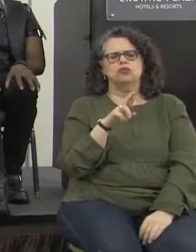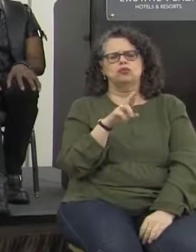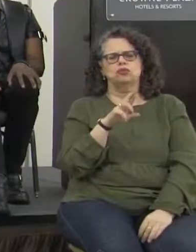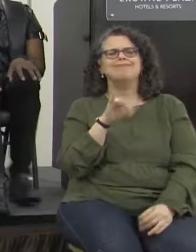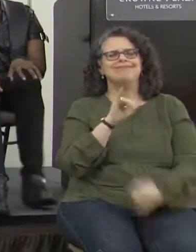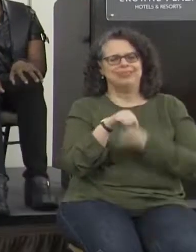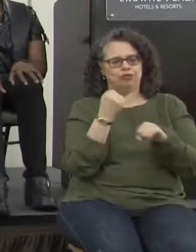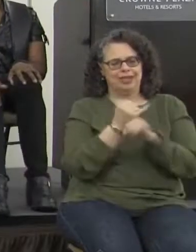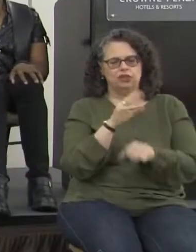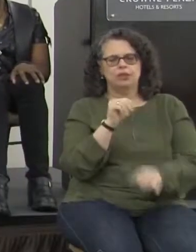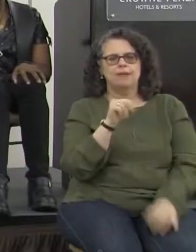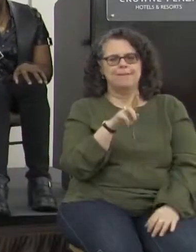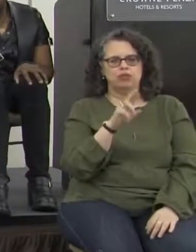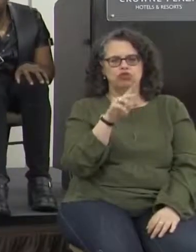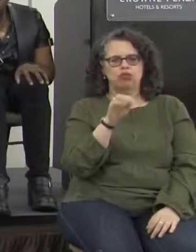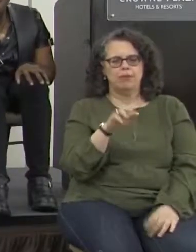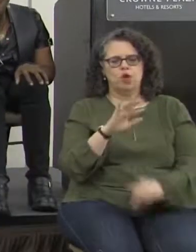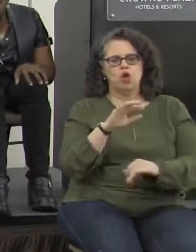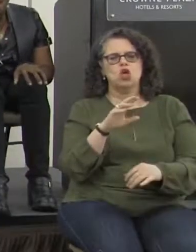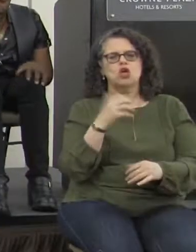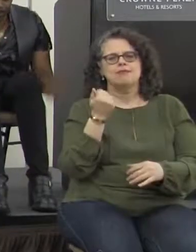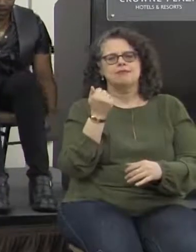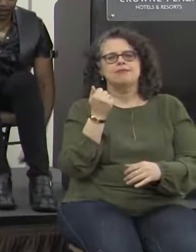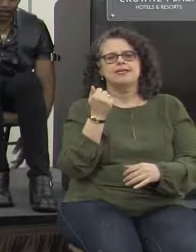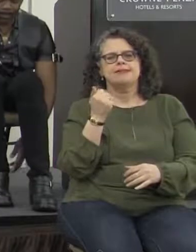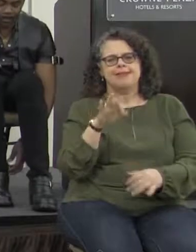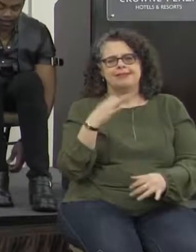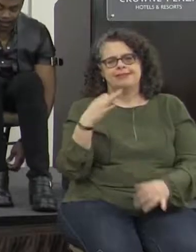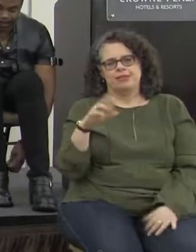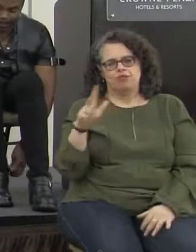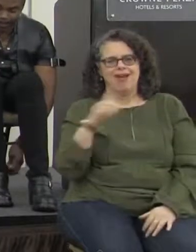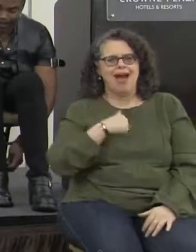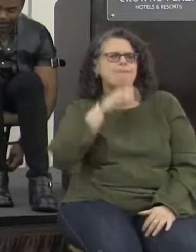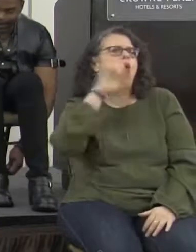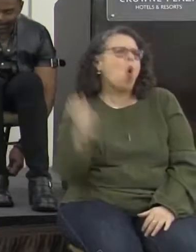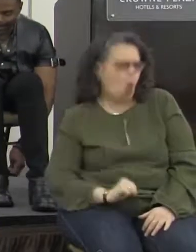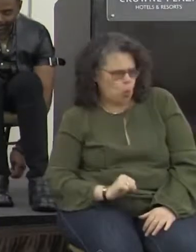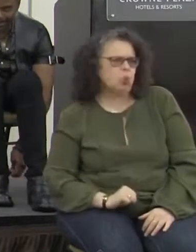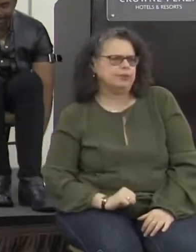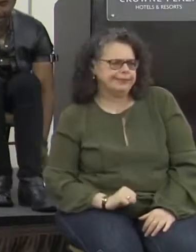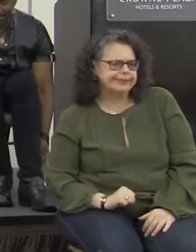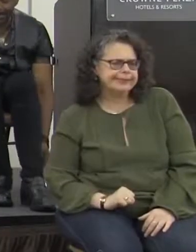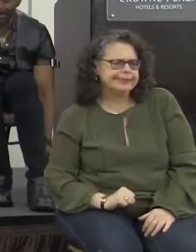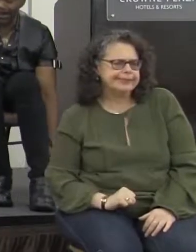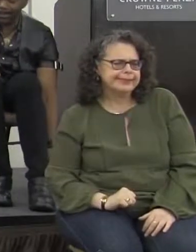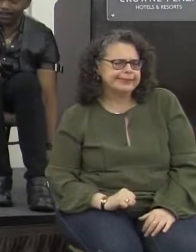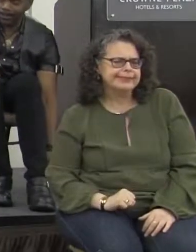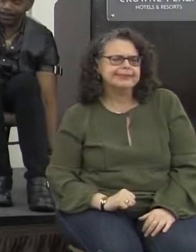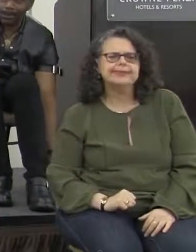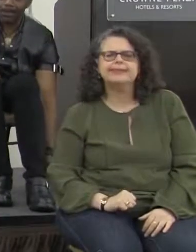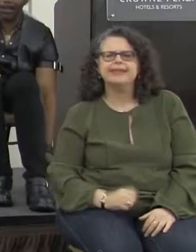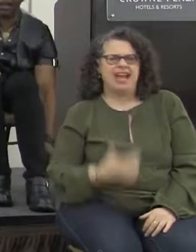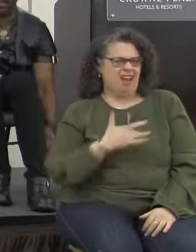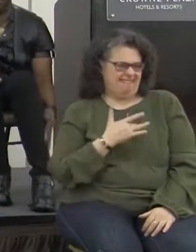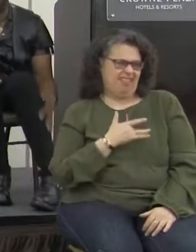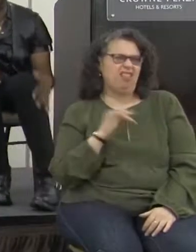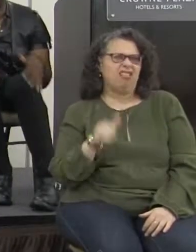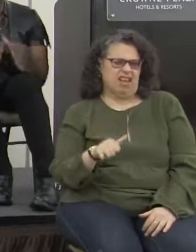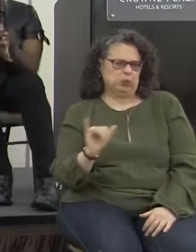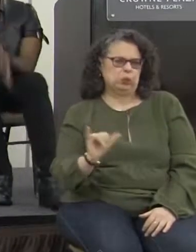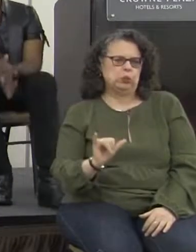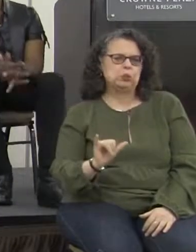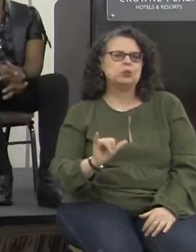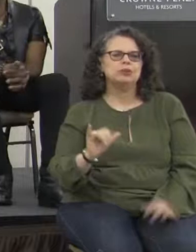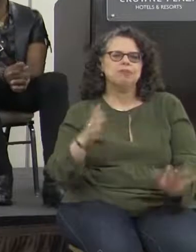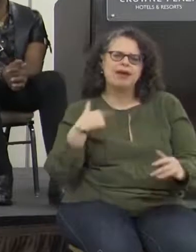Mr. Drummer in 1993, so I'm old, and I feel it.